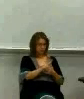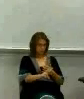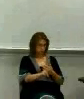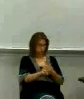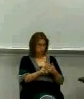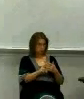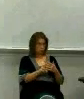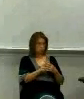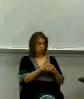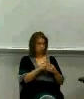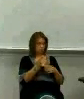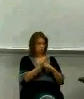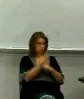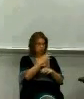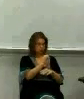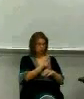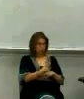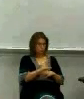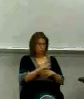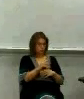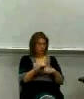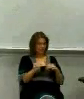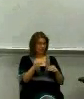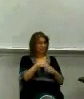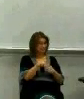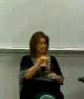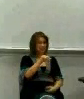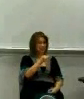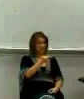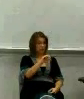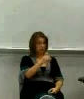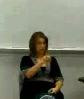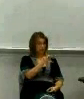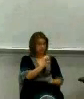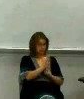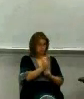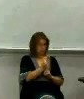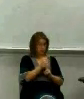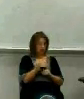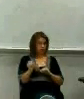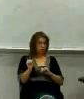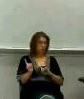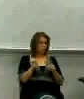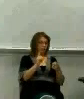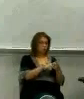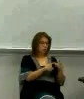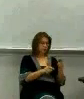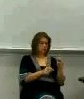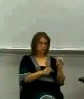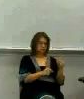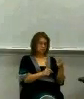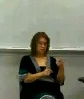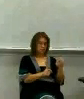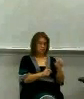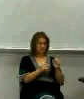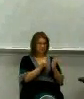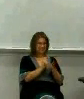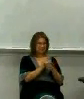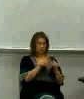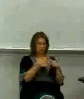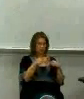dioxide in anoxic environments and going towards methane. Is that going with or against potential